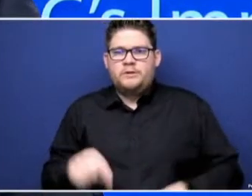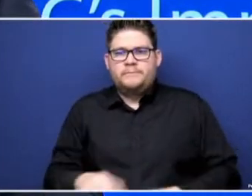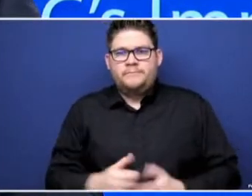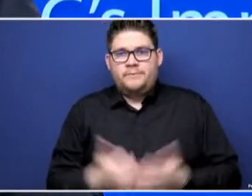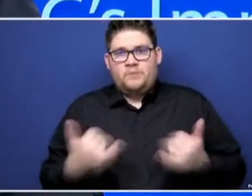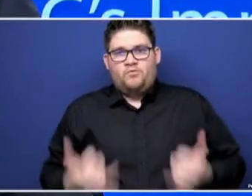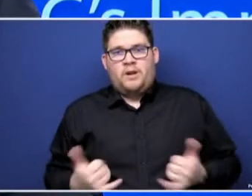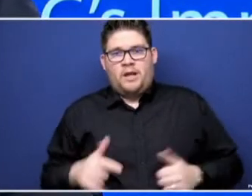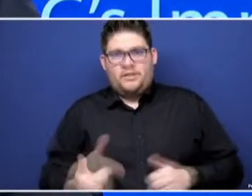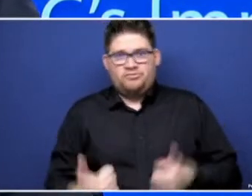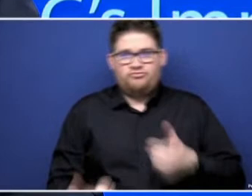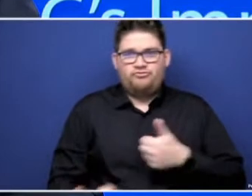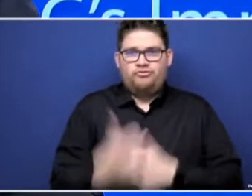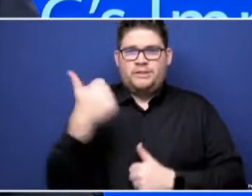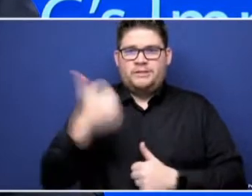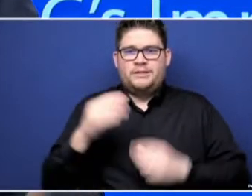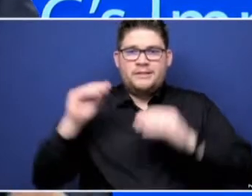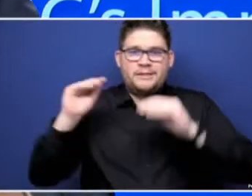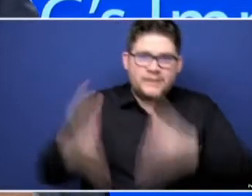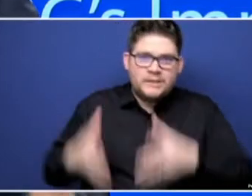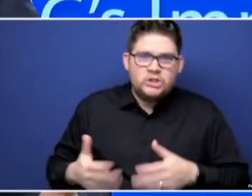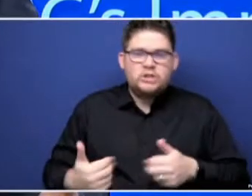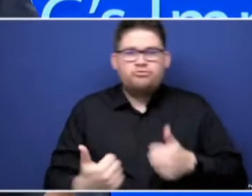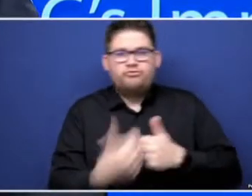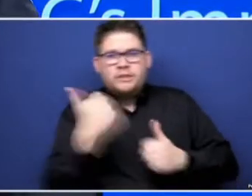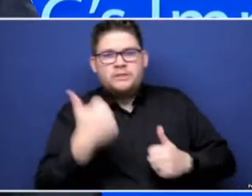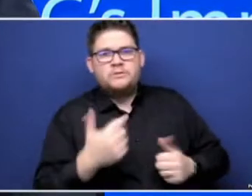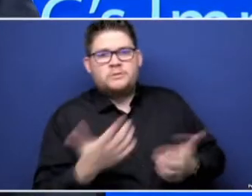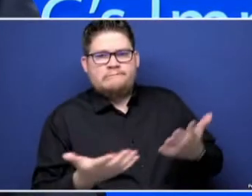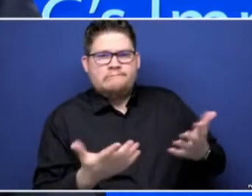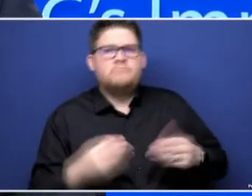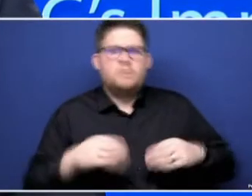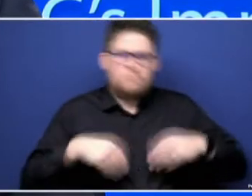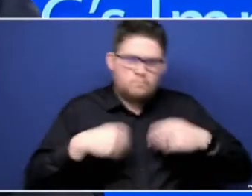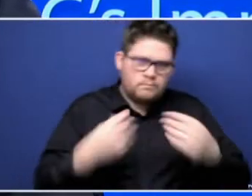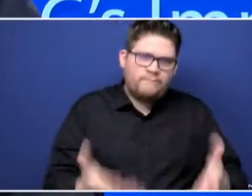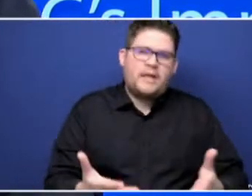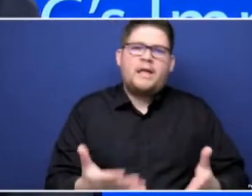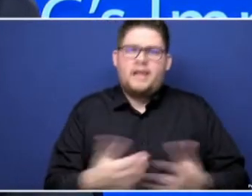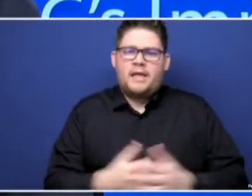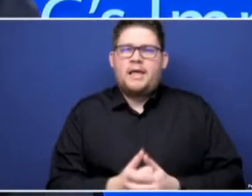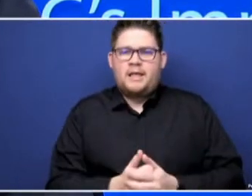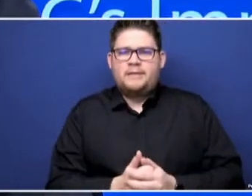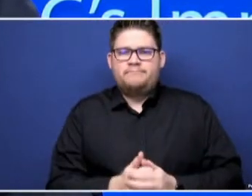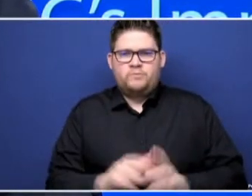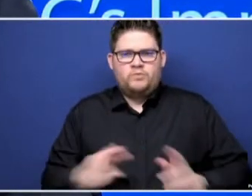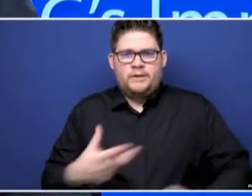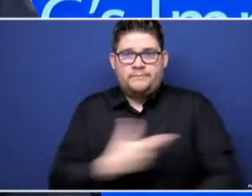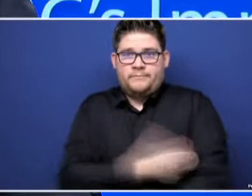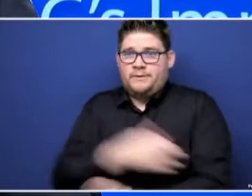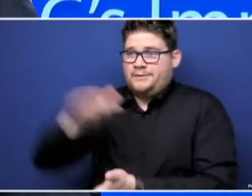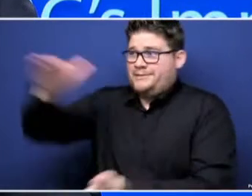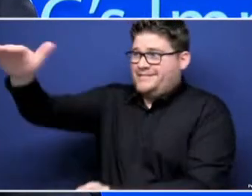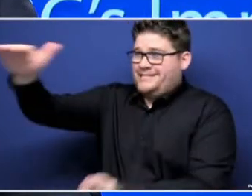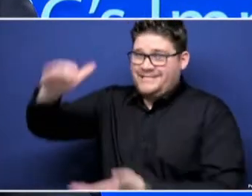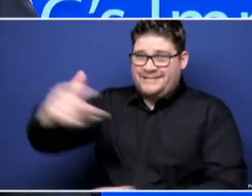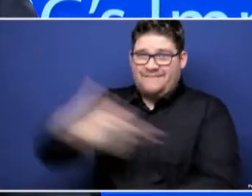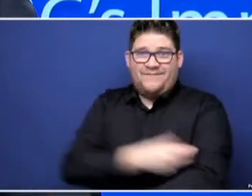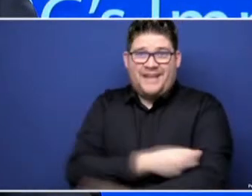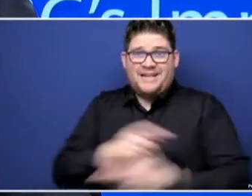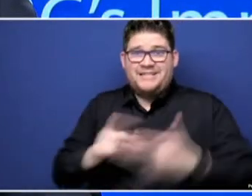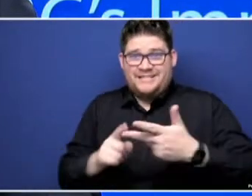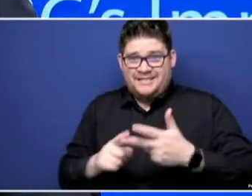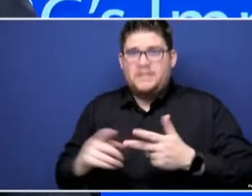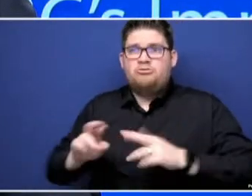of the companies are picking up the salaries themselves. We're trying to supplement that. As I said, not unlike any other program that we have put